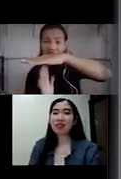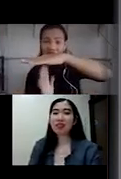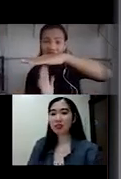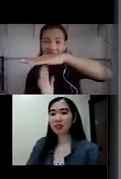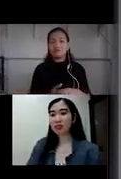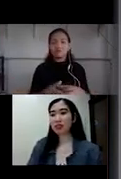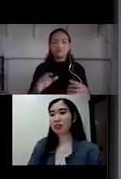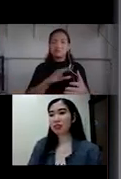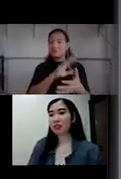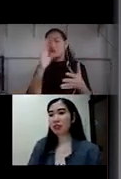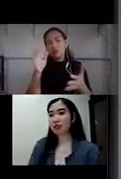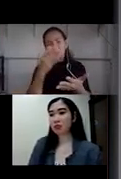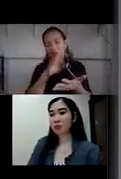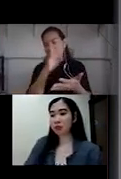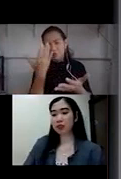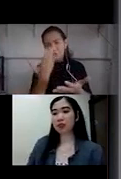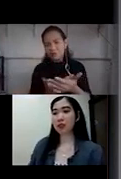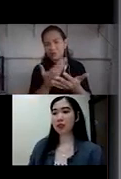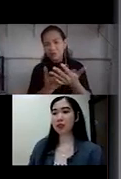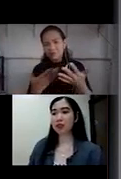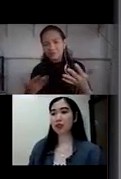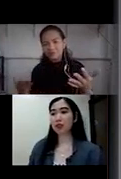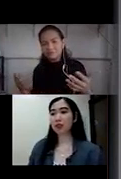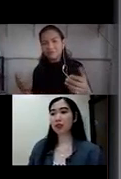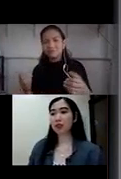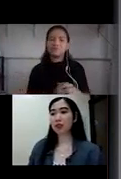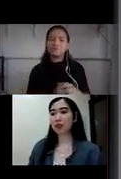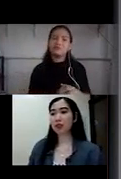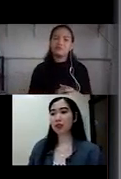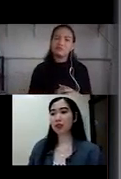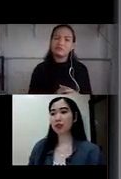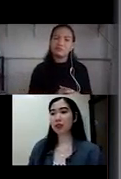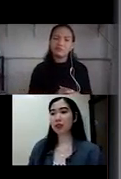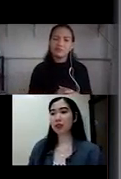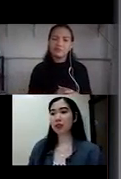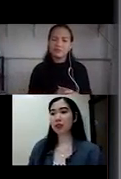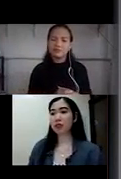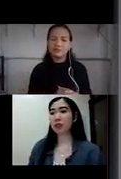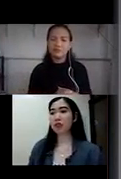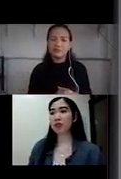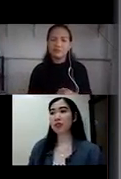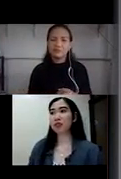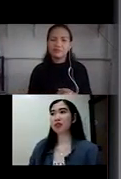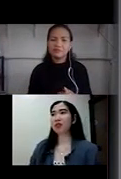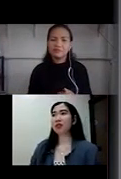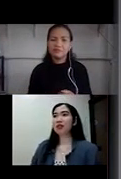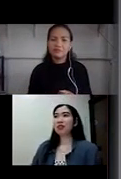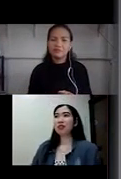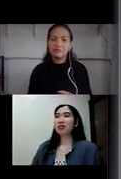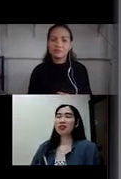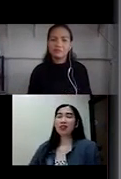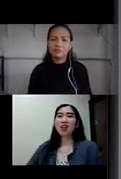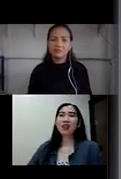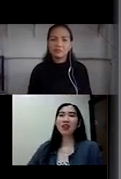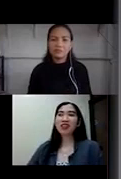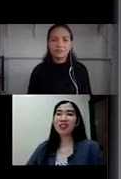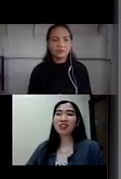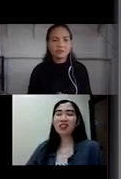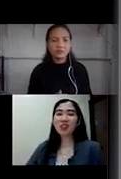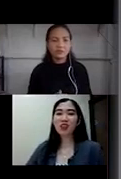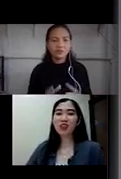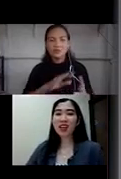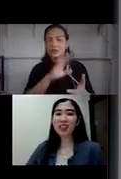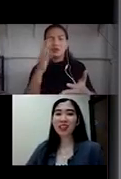Everything. Oops, wait. everything